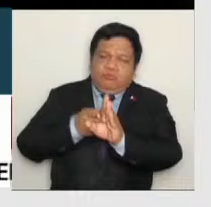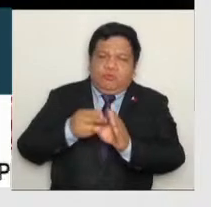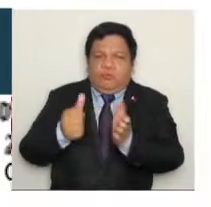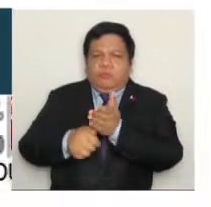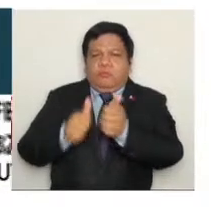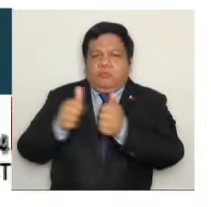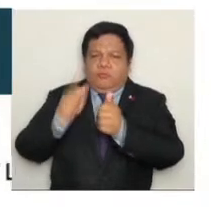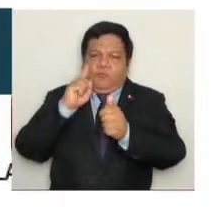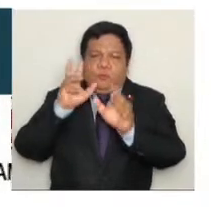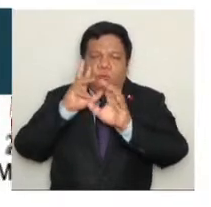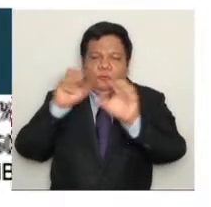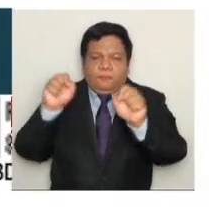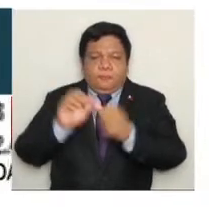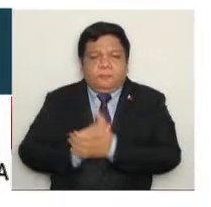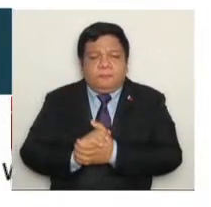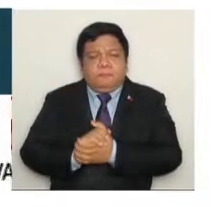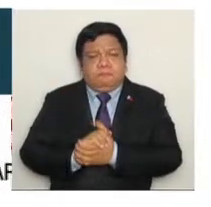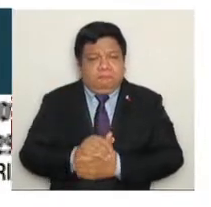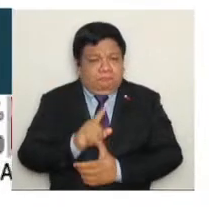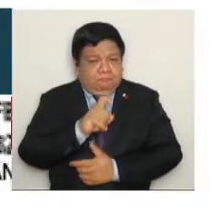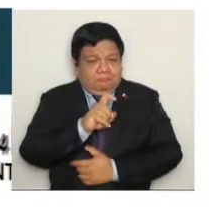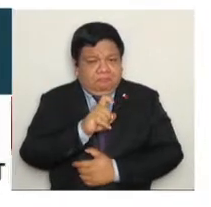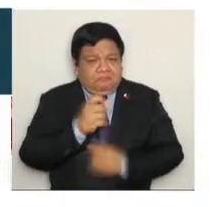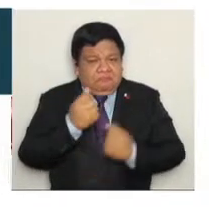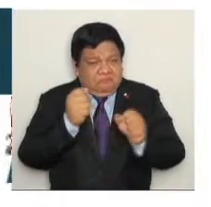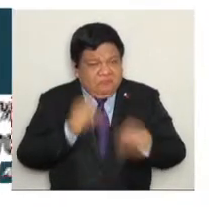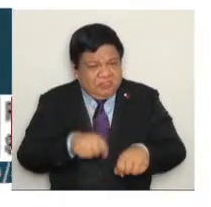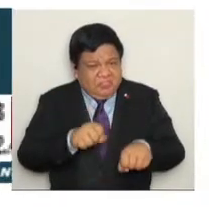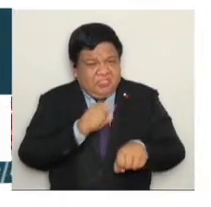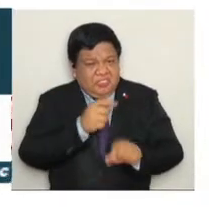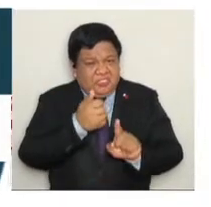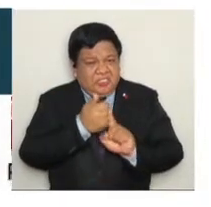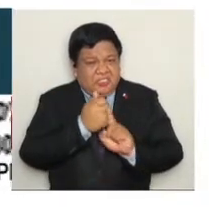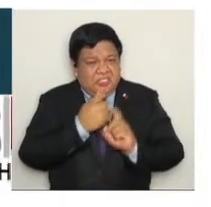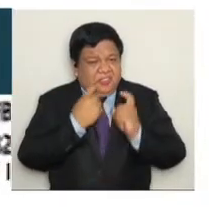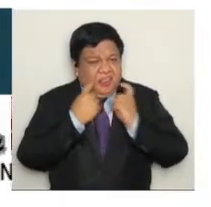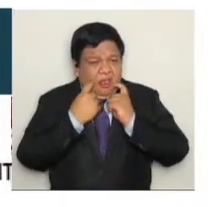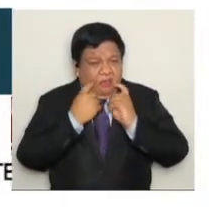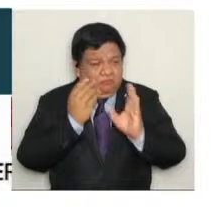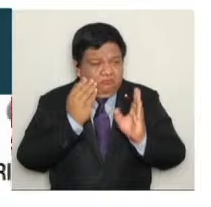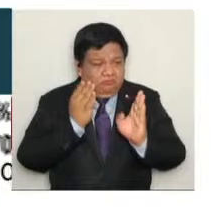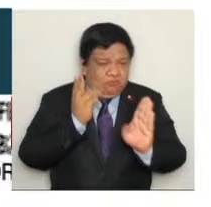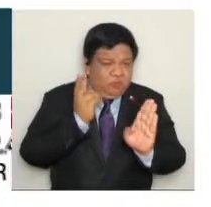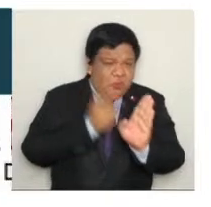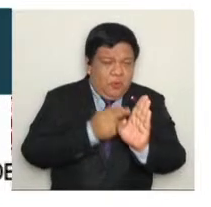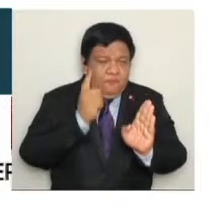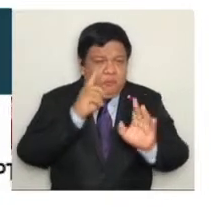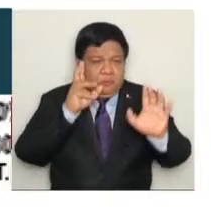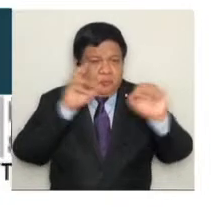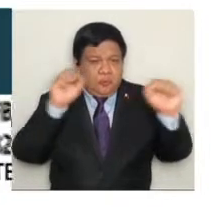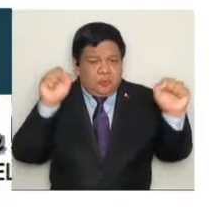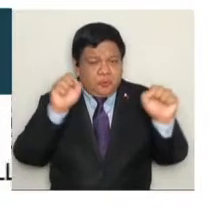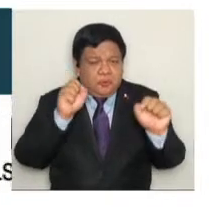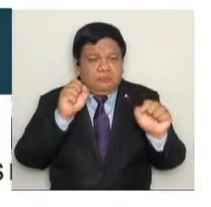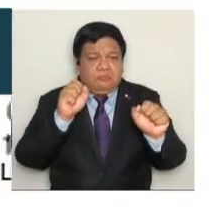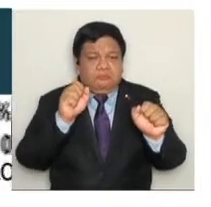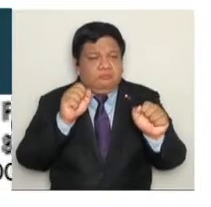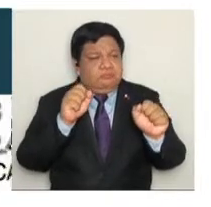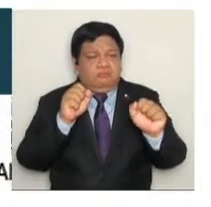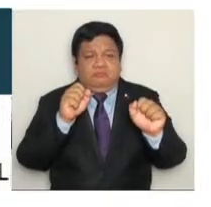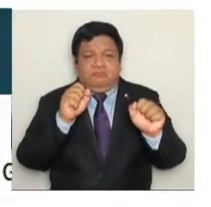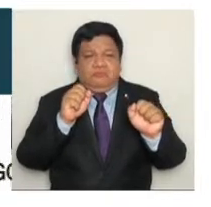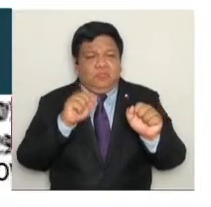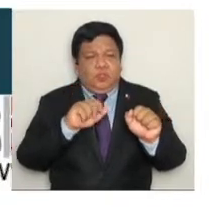possible that the Mayor Sara will run for the presidency using another